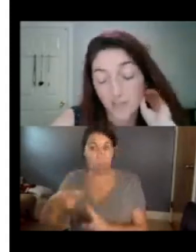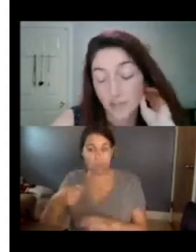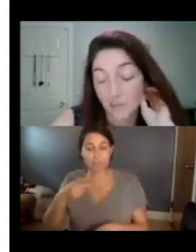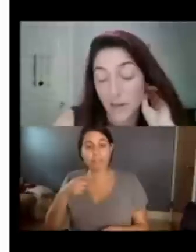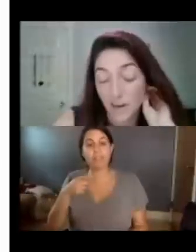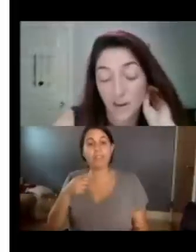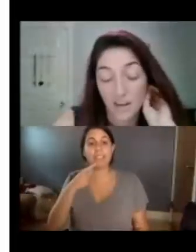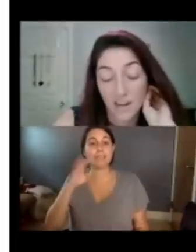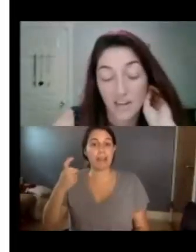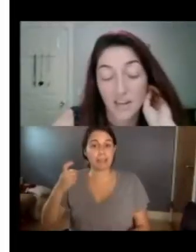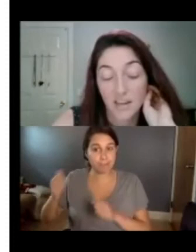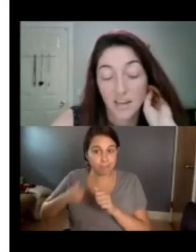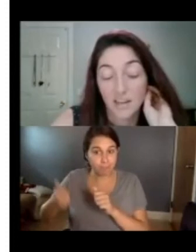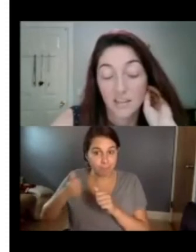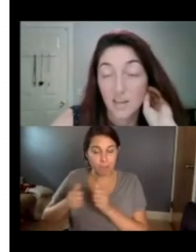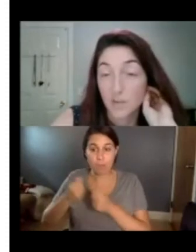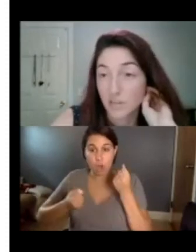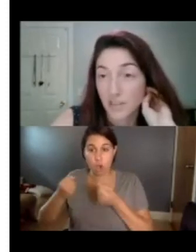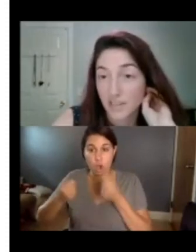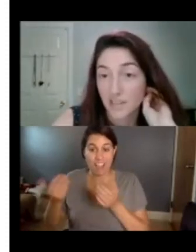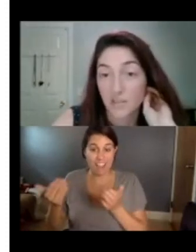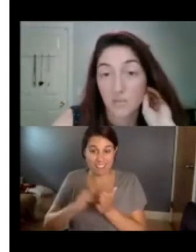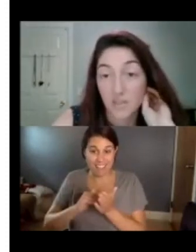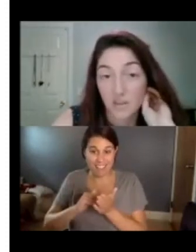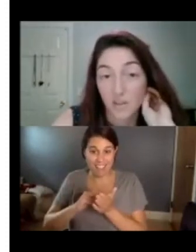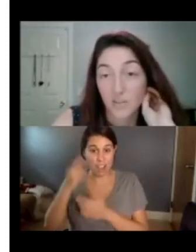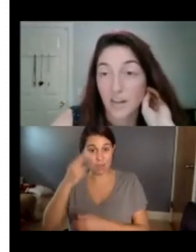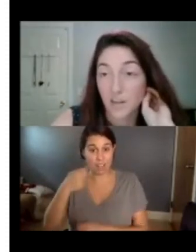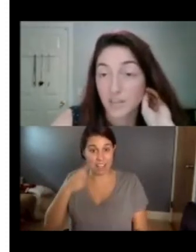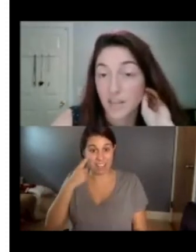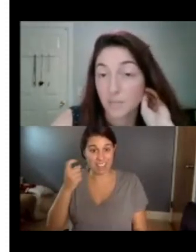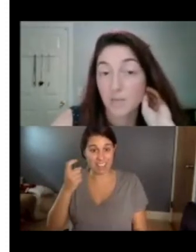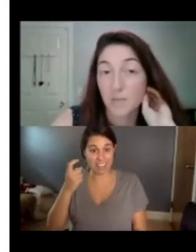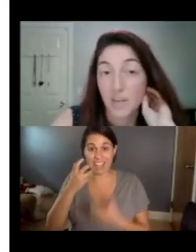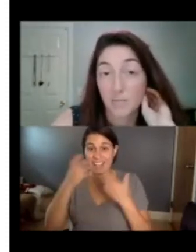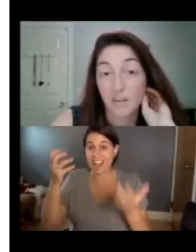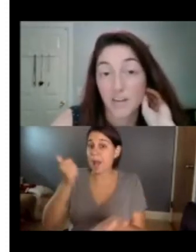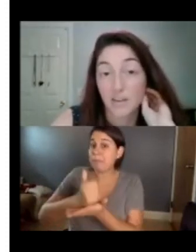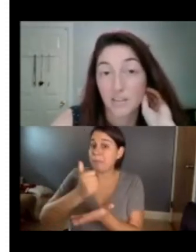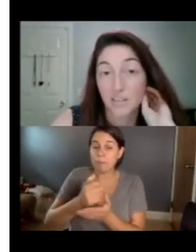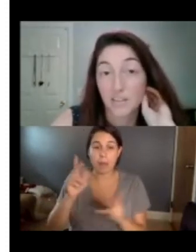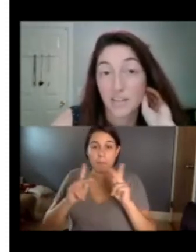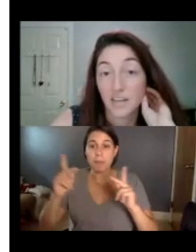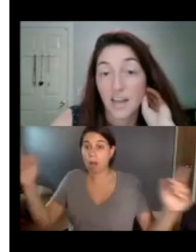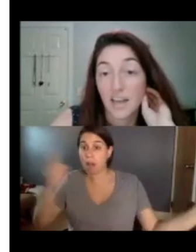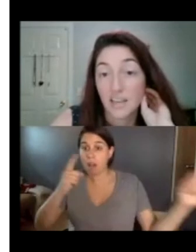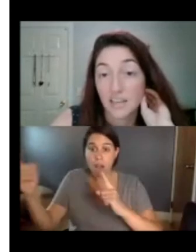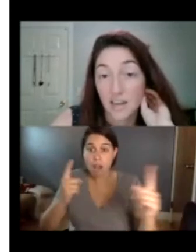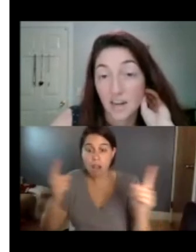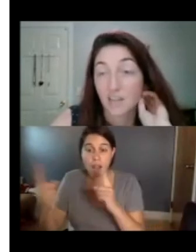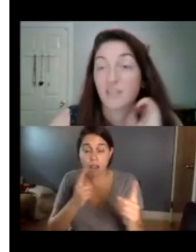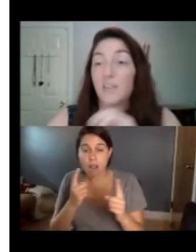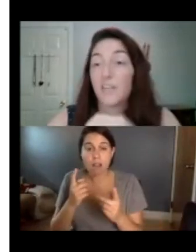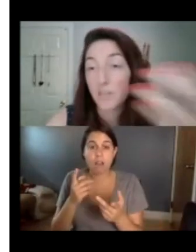ex is chasing her by a car again. This time when she realizes she's dreaming, she calls for help, and many people came out of their houses,